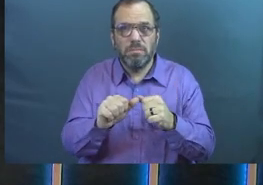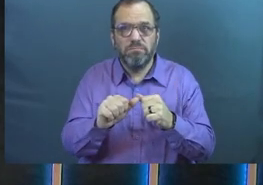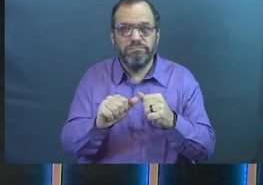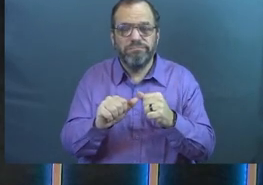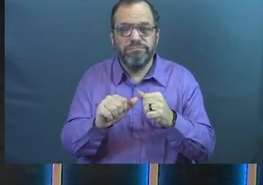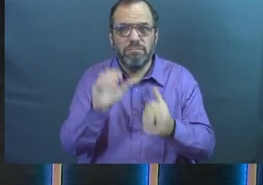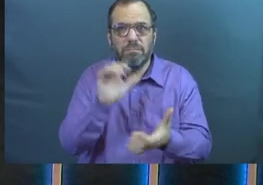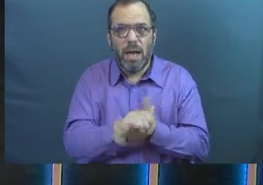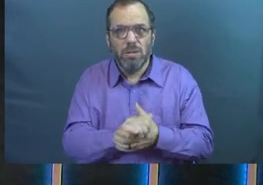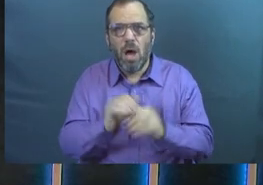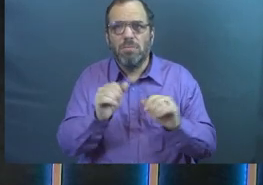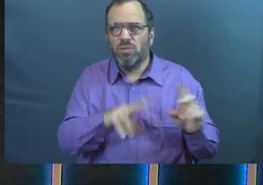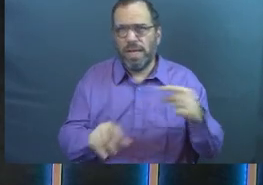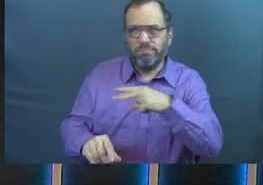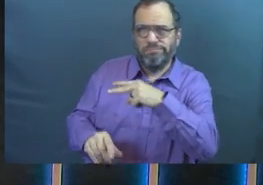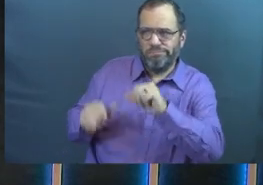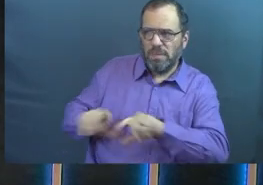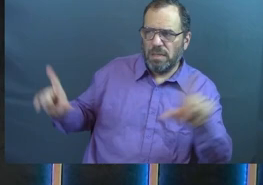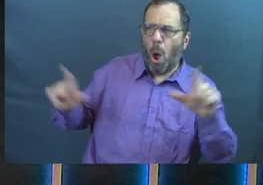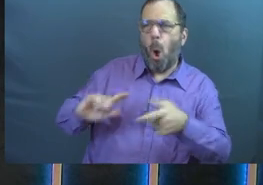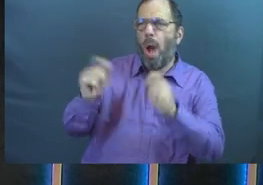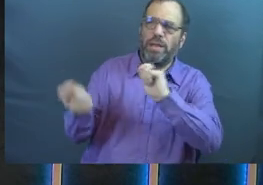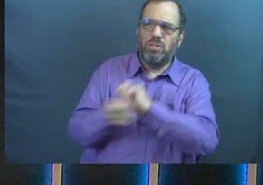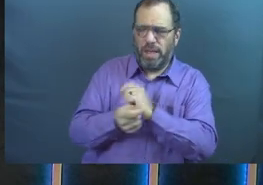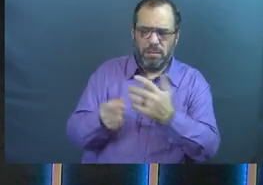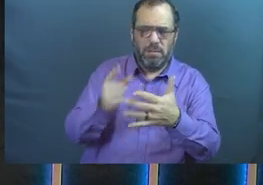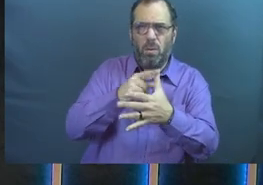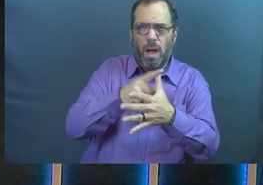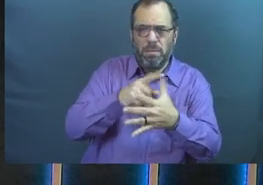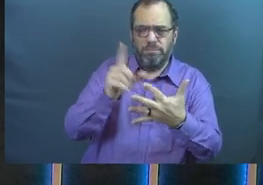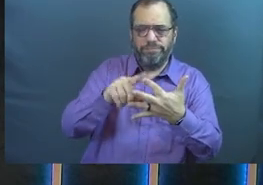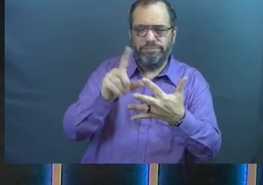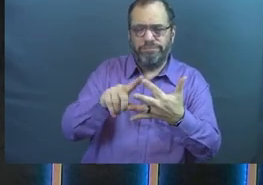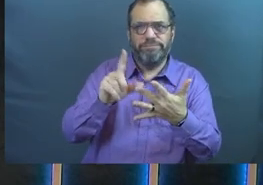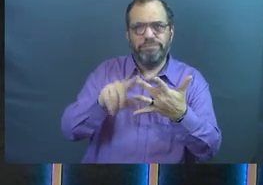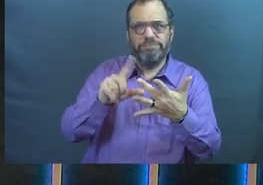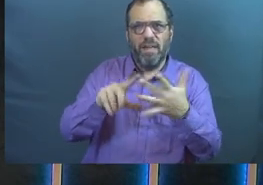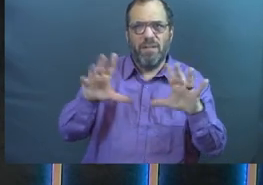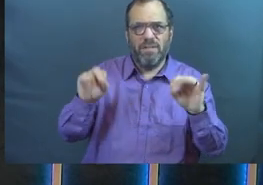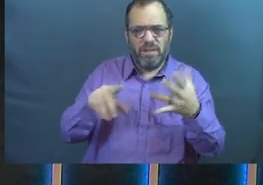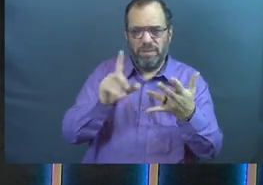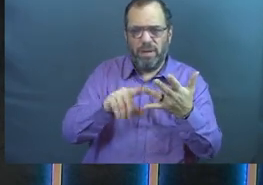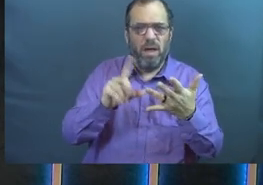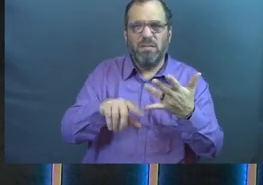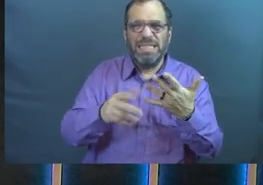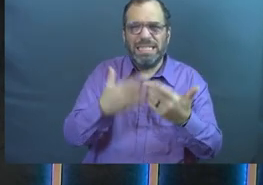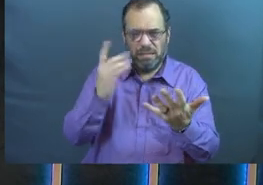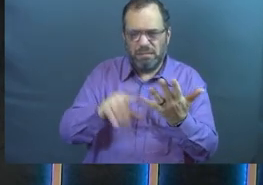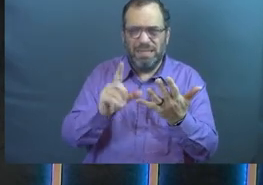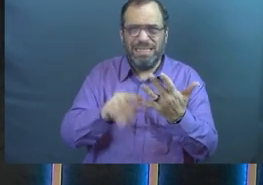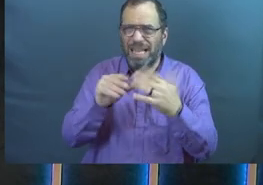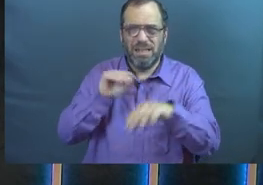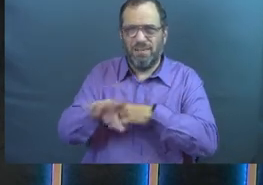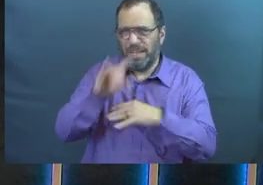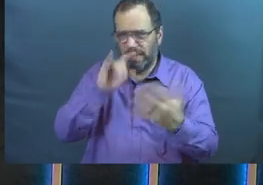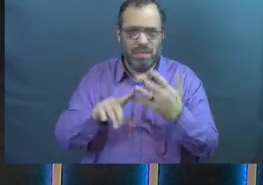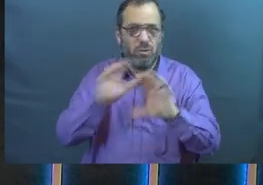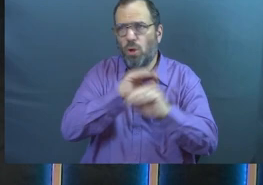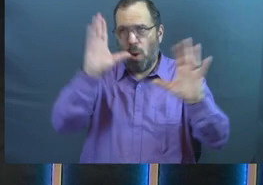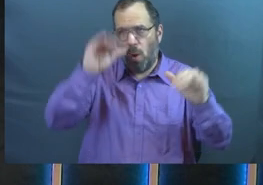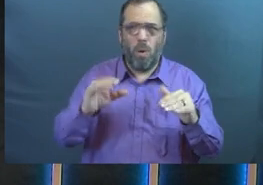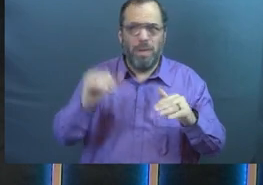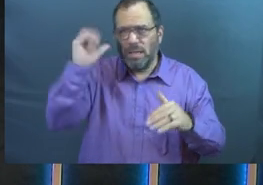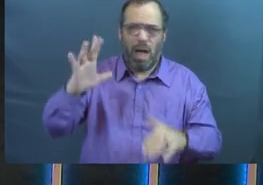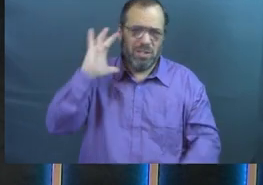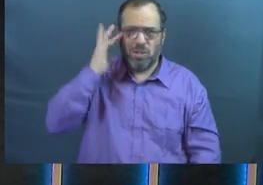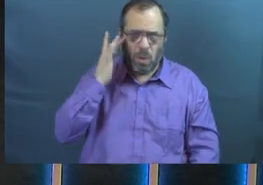you see what the enemy is doing to us? I can change him or her. Believe that. A good marriage is 50-50. It shouldn't be this hard. It doesn't affect the kids. There's no hope.